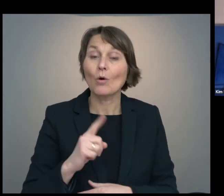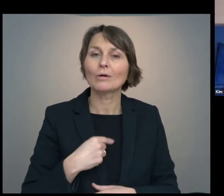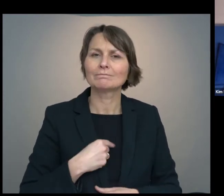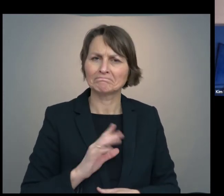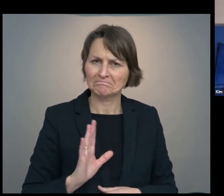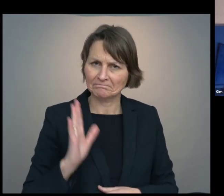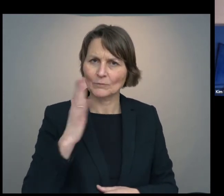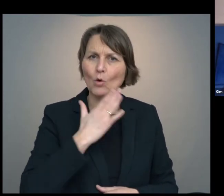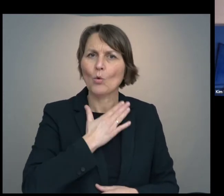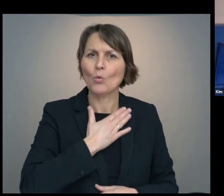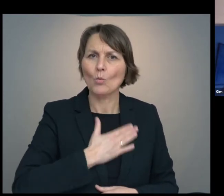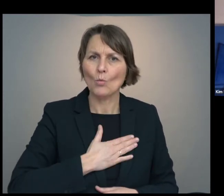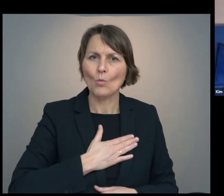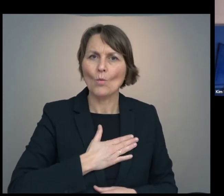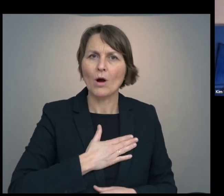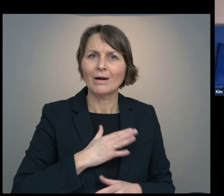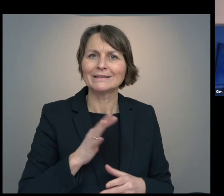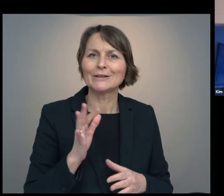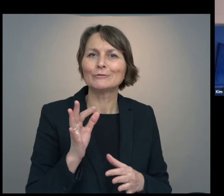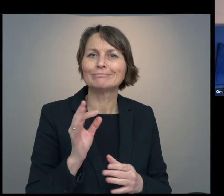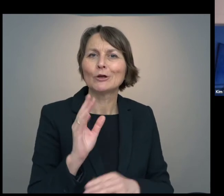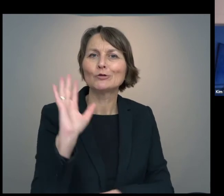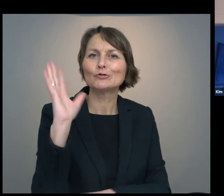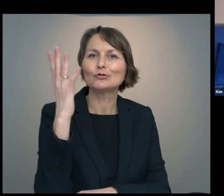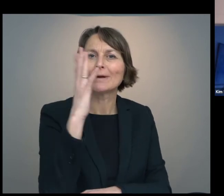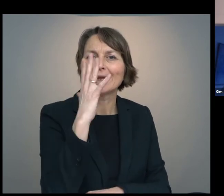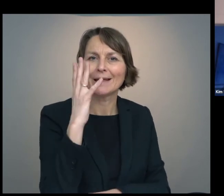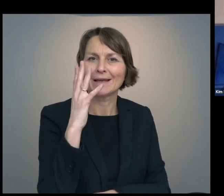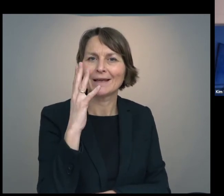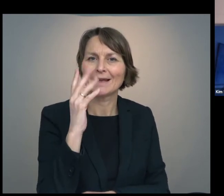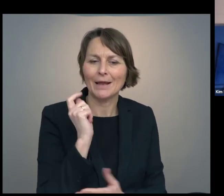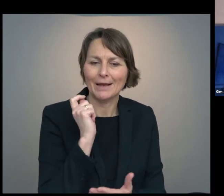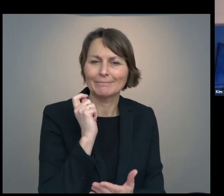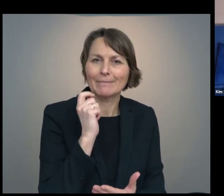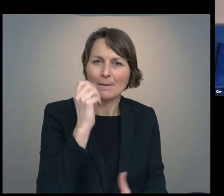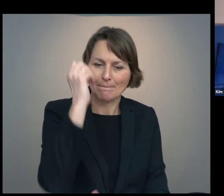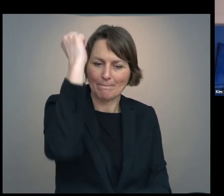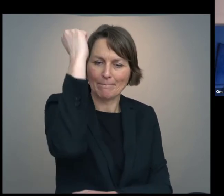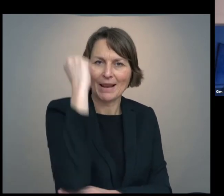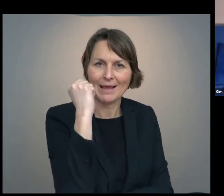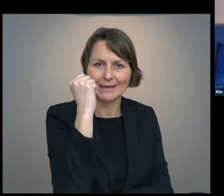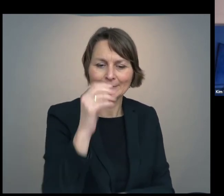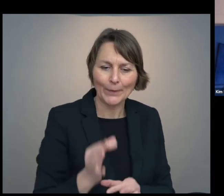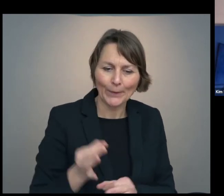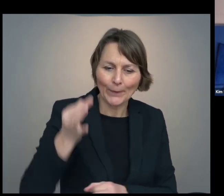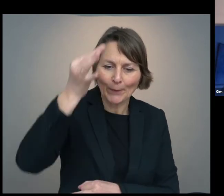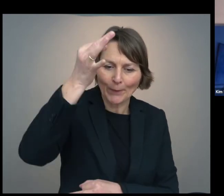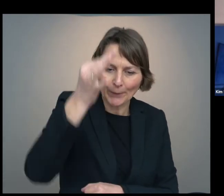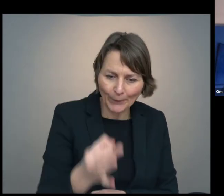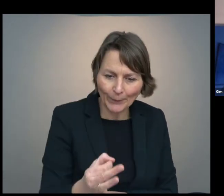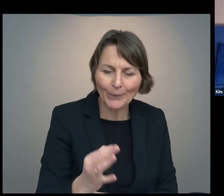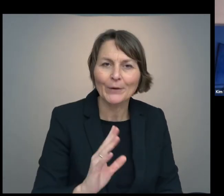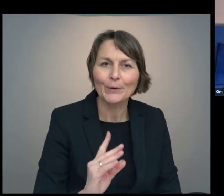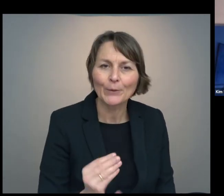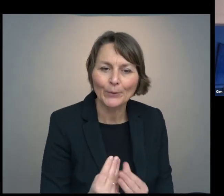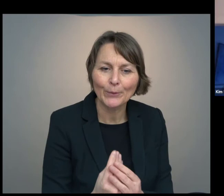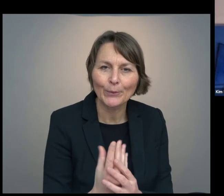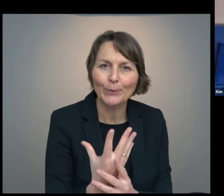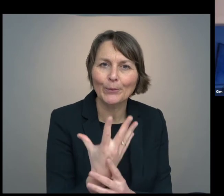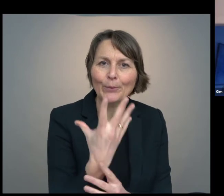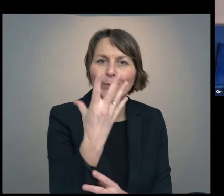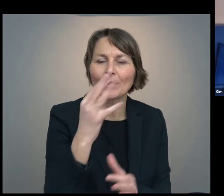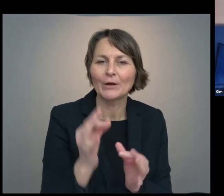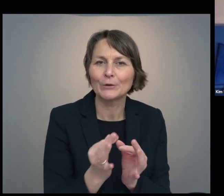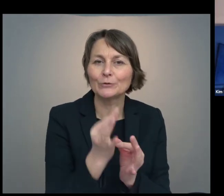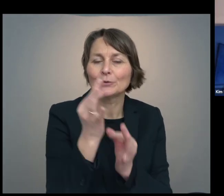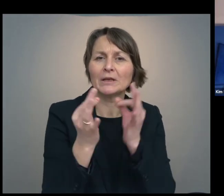very happy because I like to take. You're happy for all the wrong reasons. So chainsaw